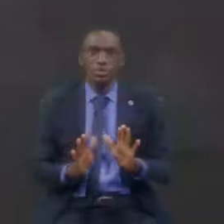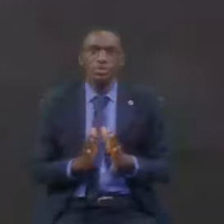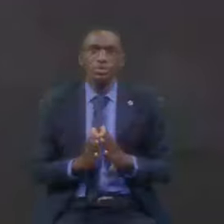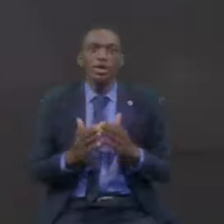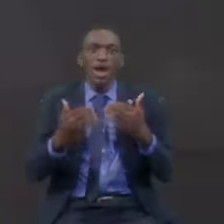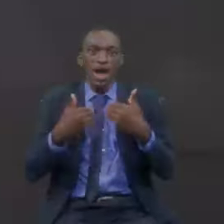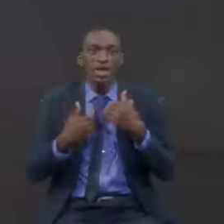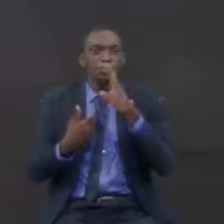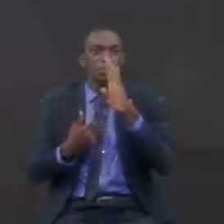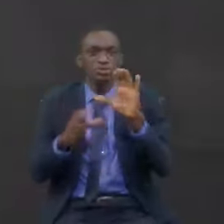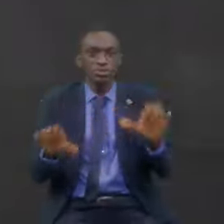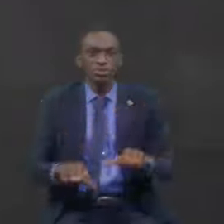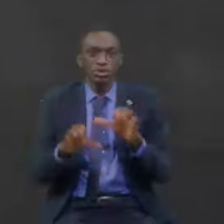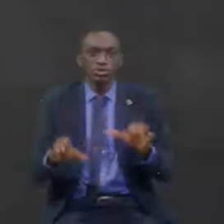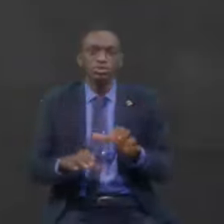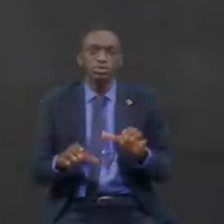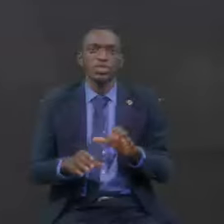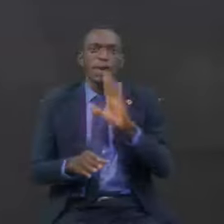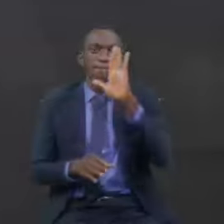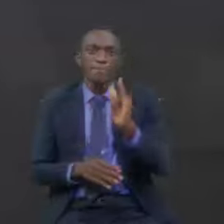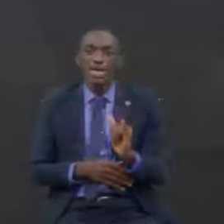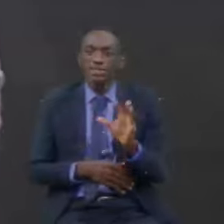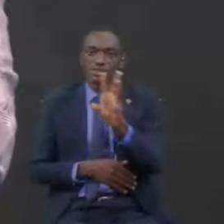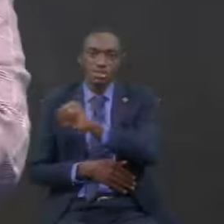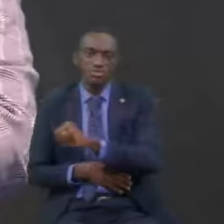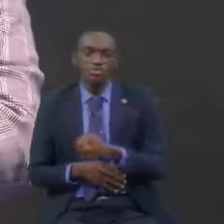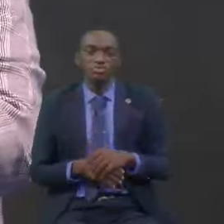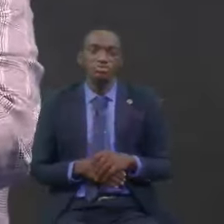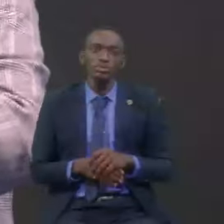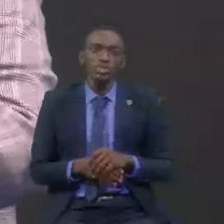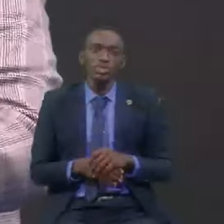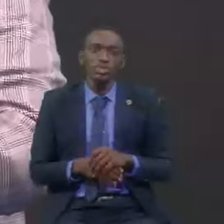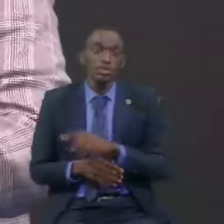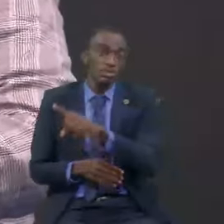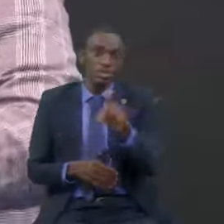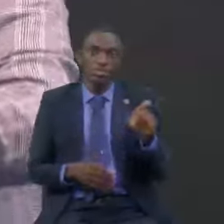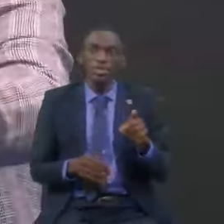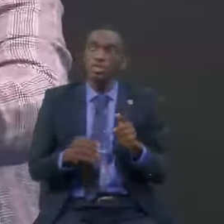done by them, is manifest to all